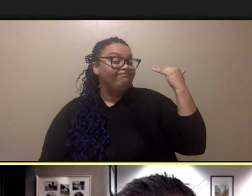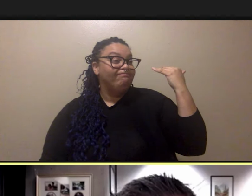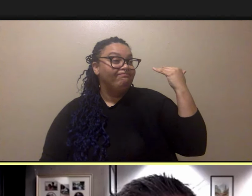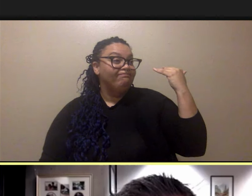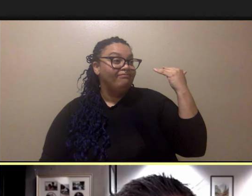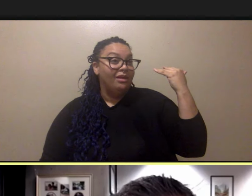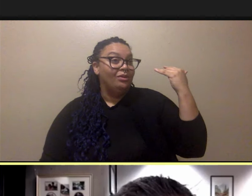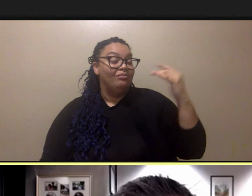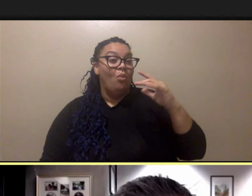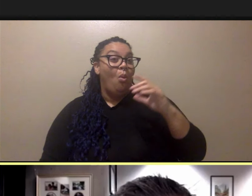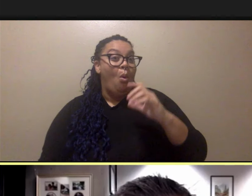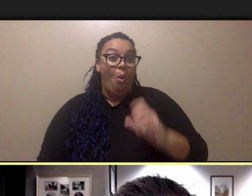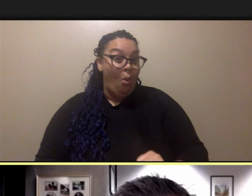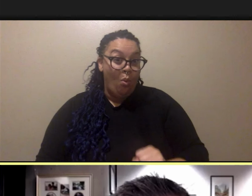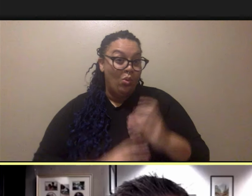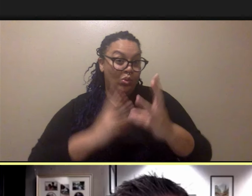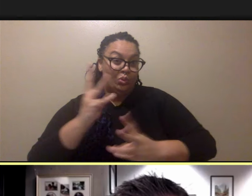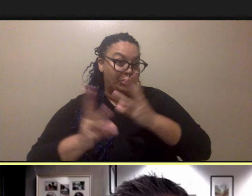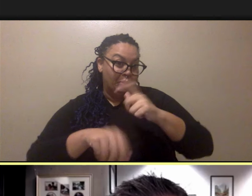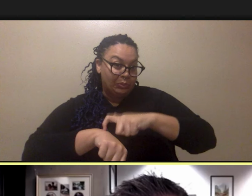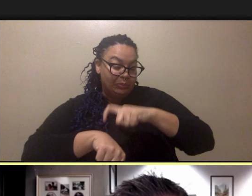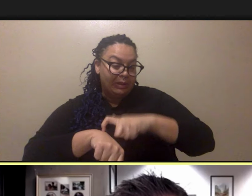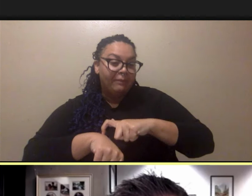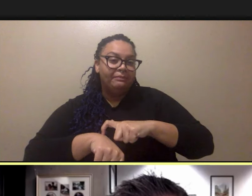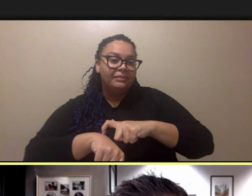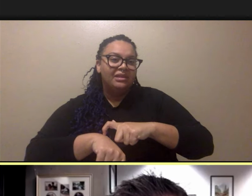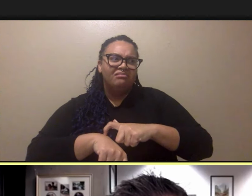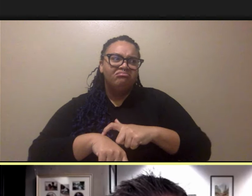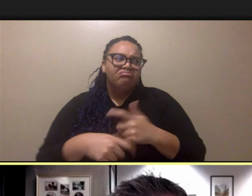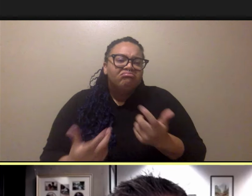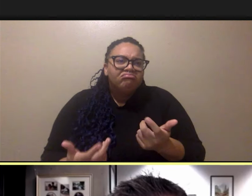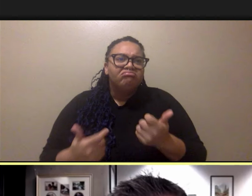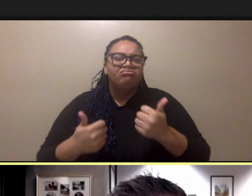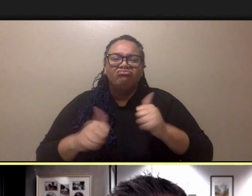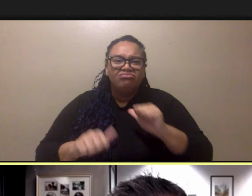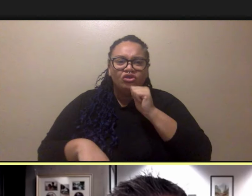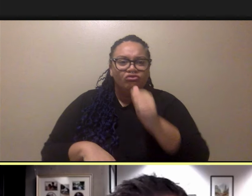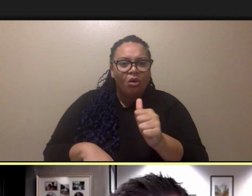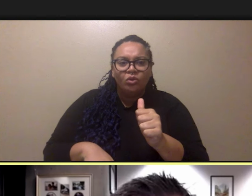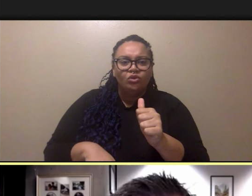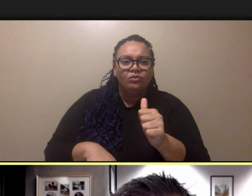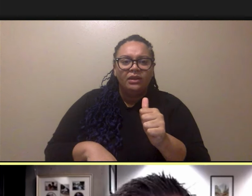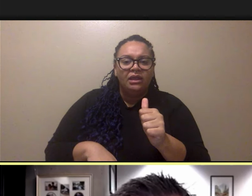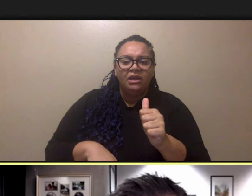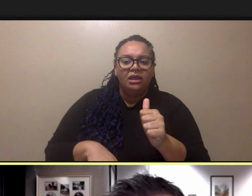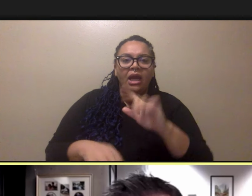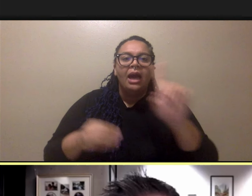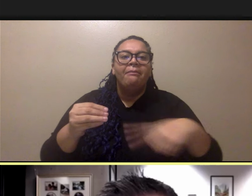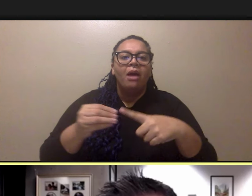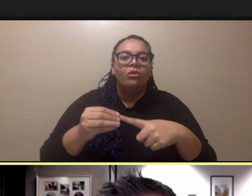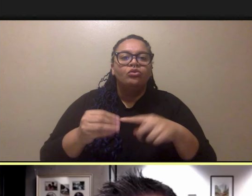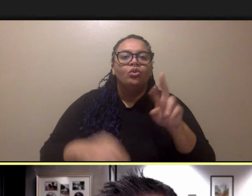the ancient world times, tended not to be based on race.